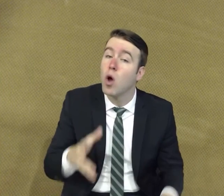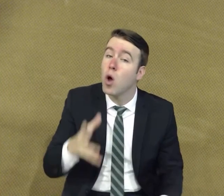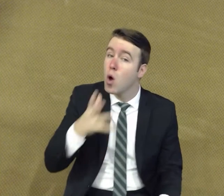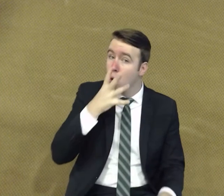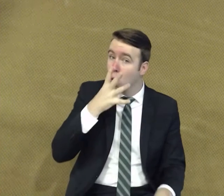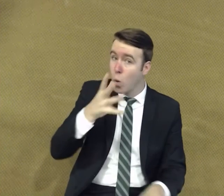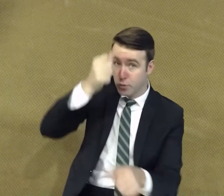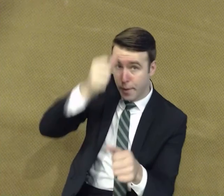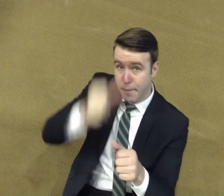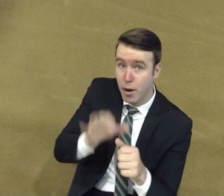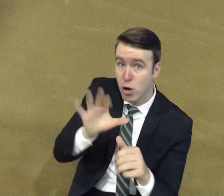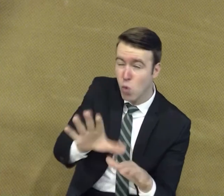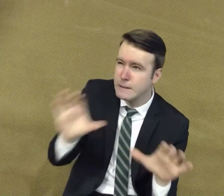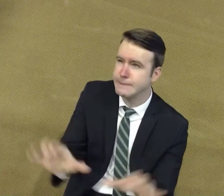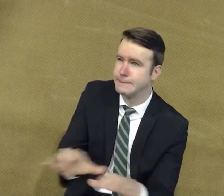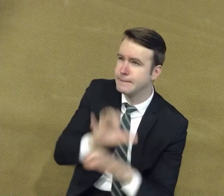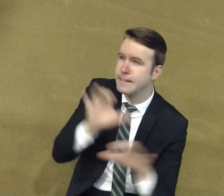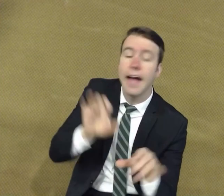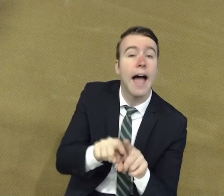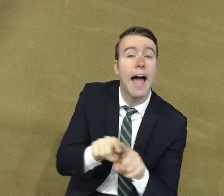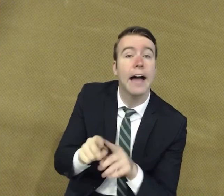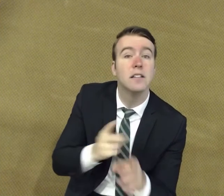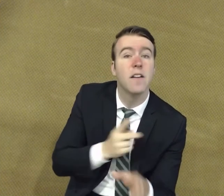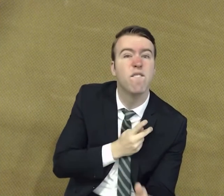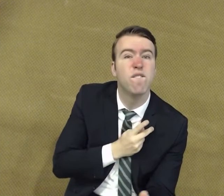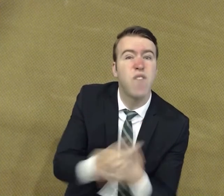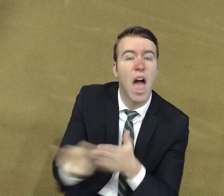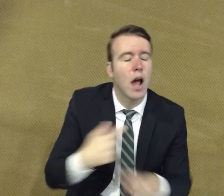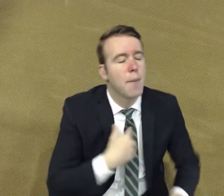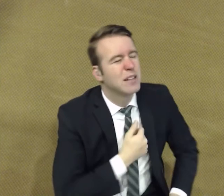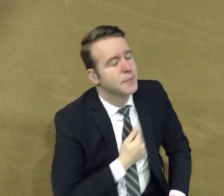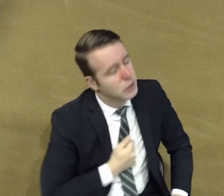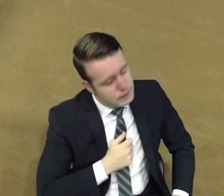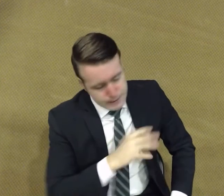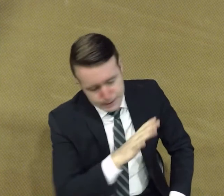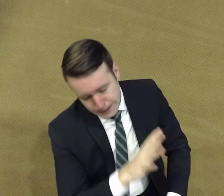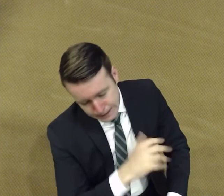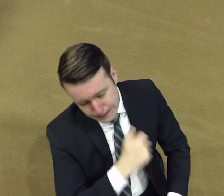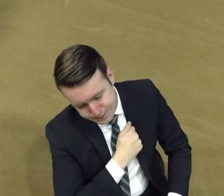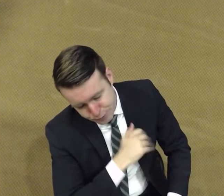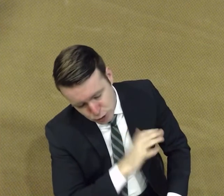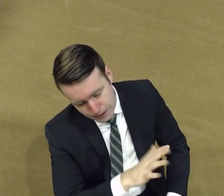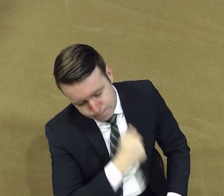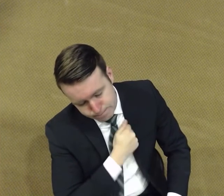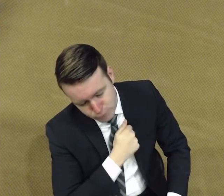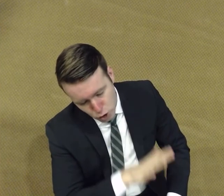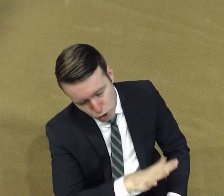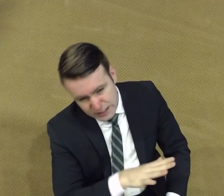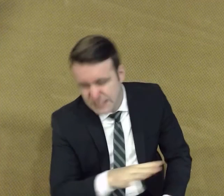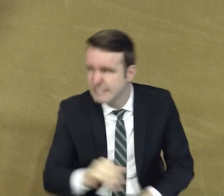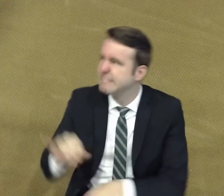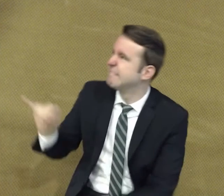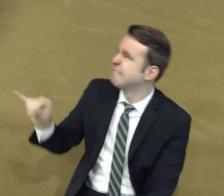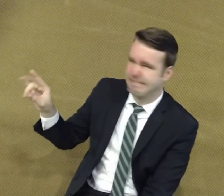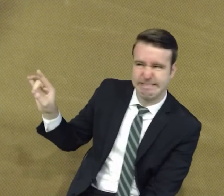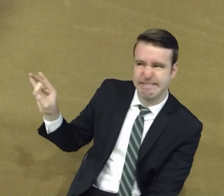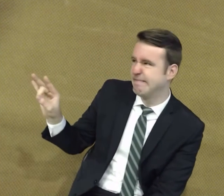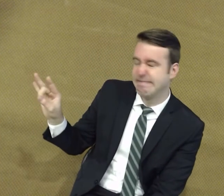to remember your exploits as failures that you have to apologize for the rest of your life because they found out about